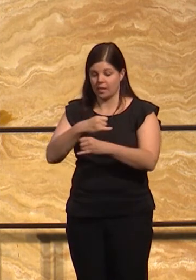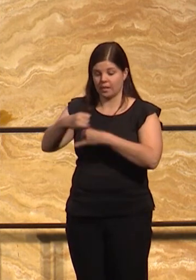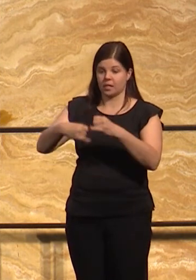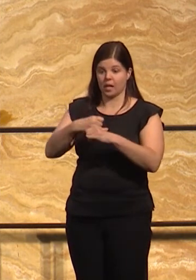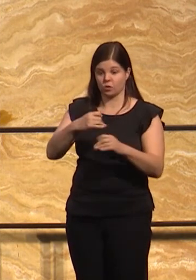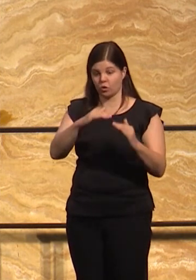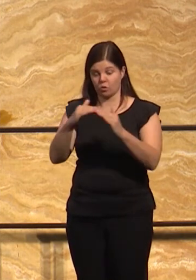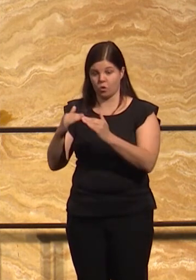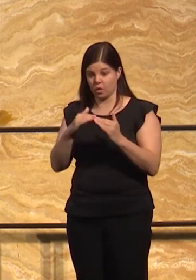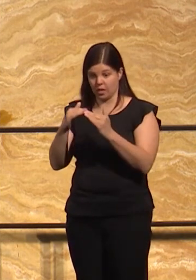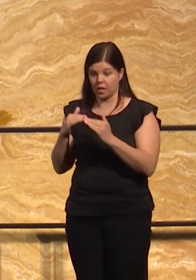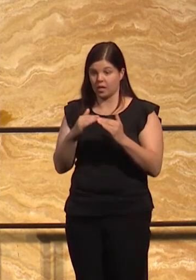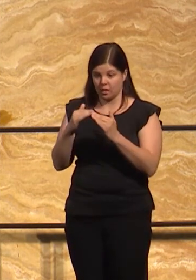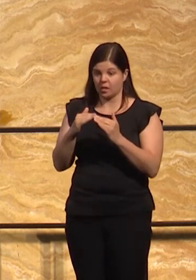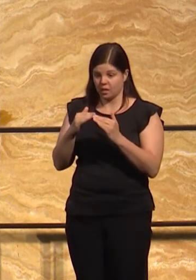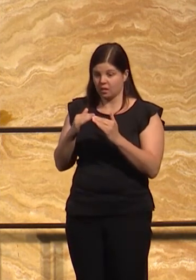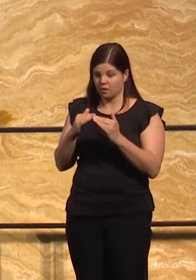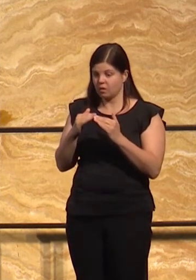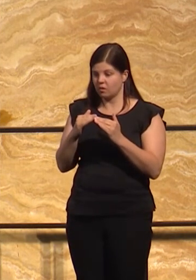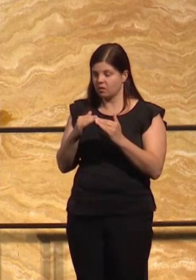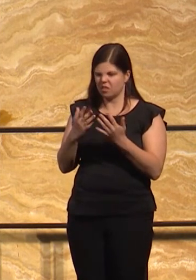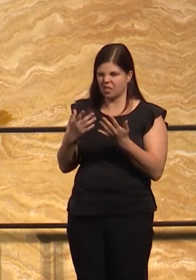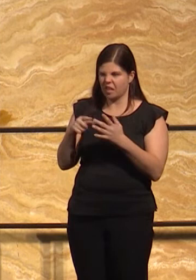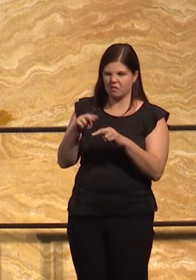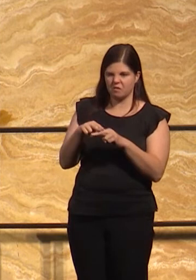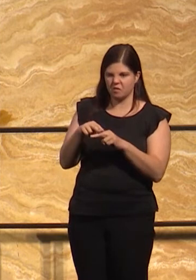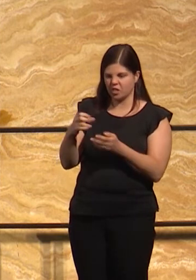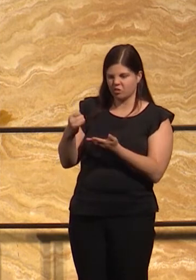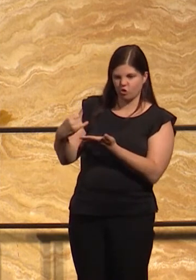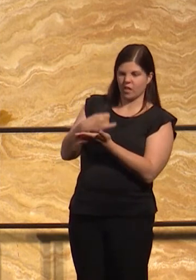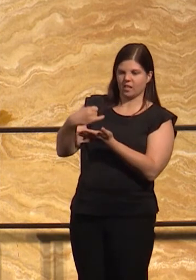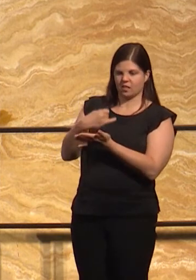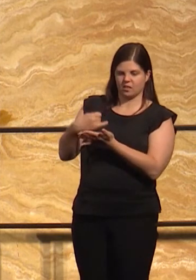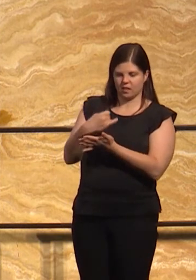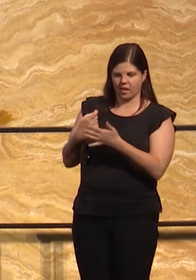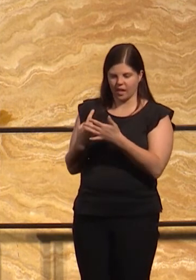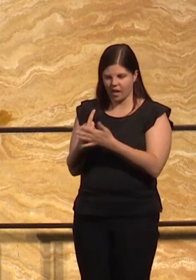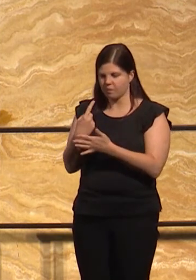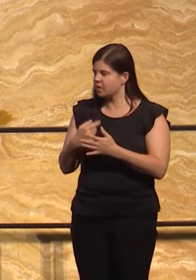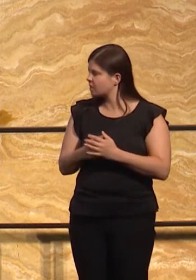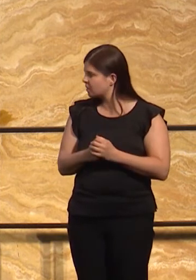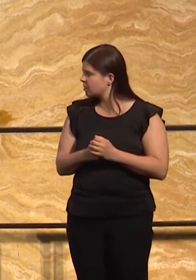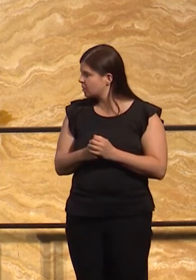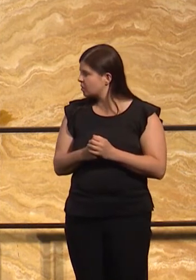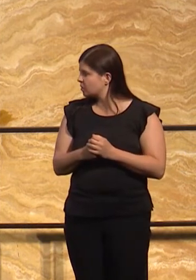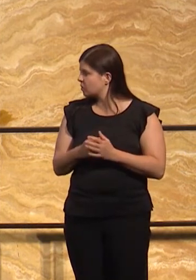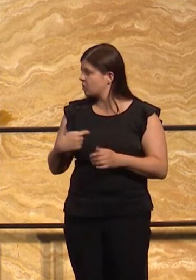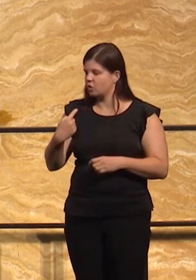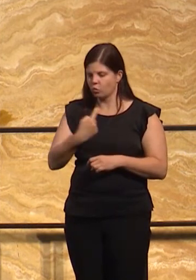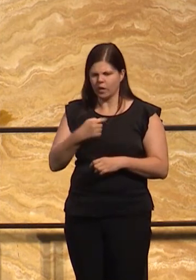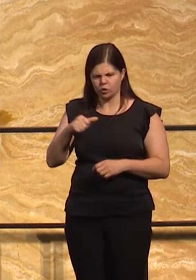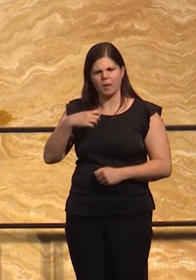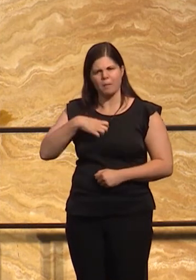be, hypocritical, double standards, or whatever, if we know that, well, we should be even